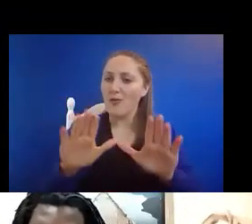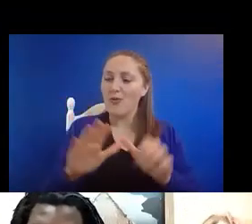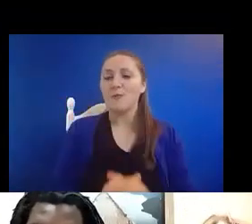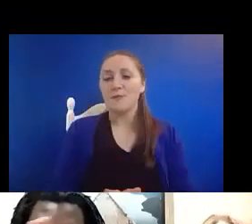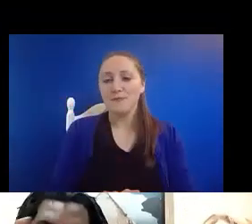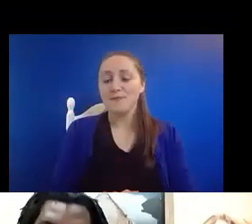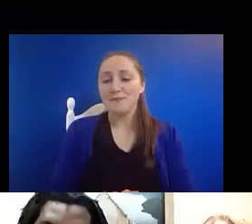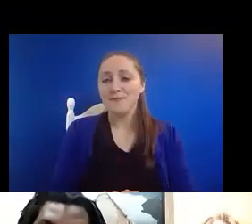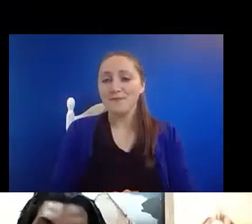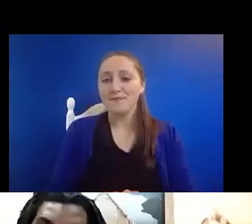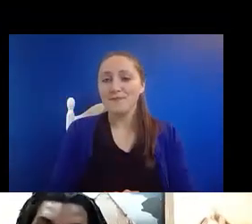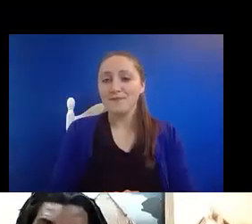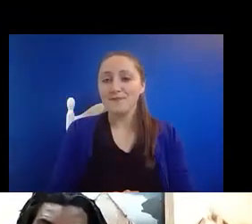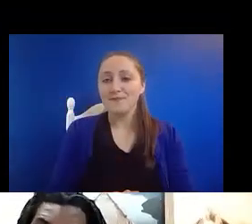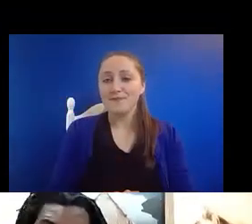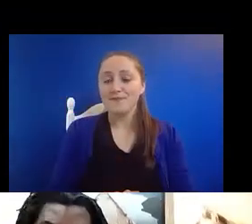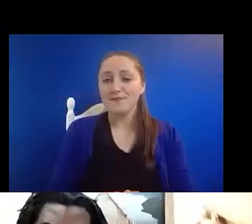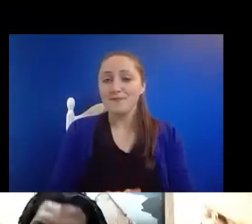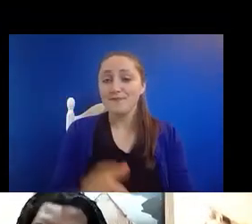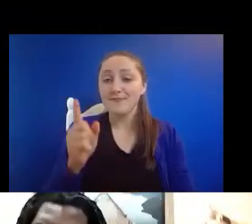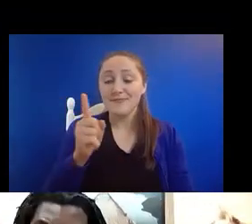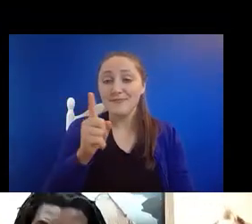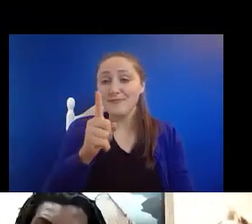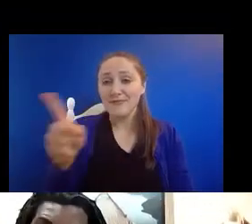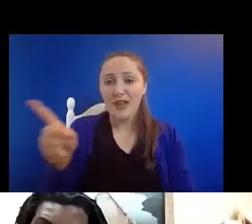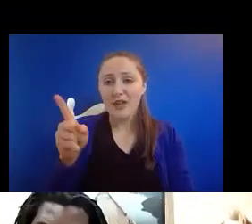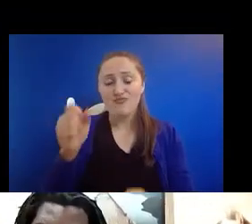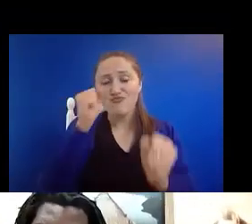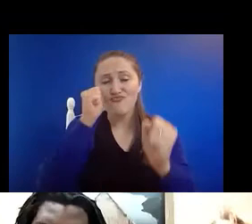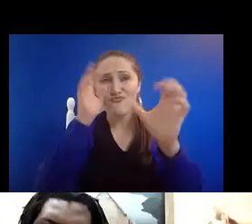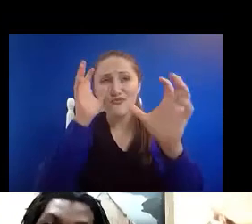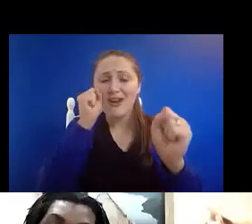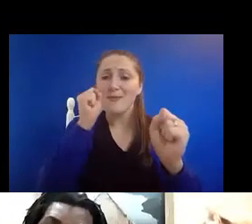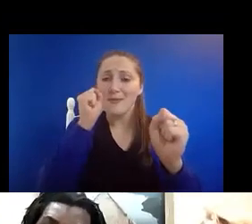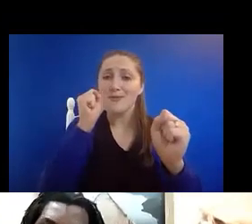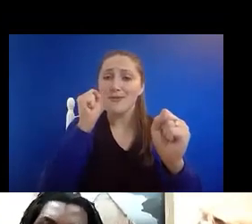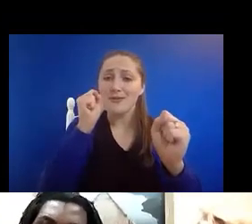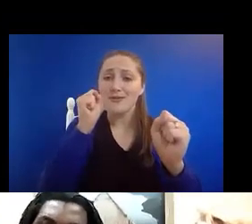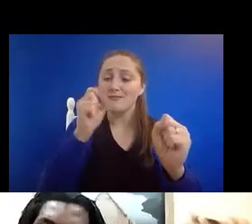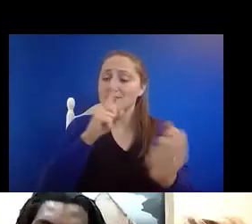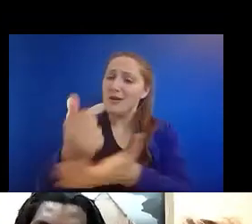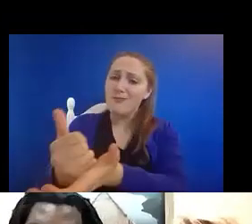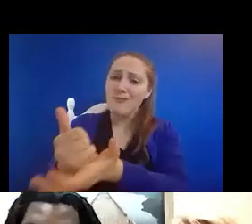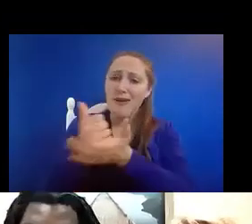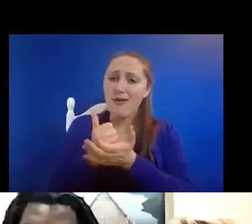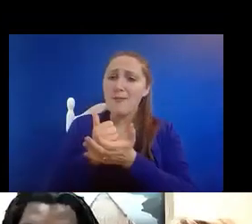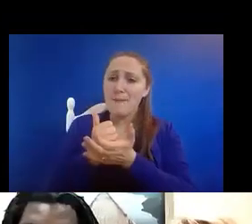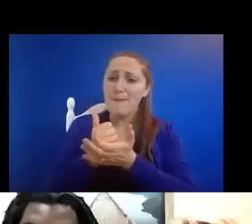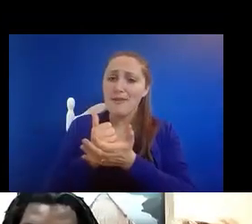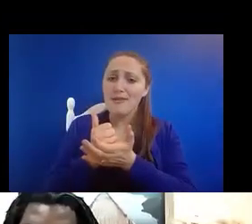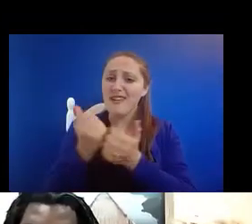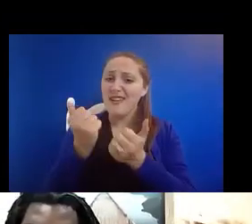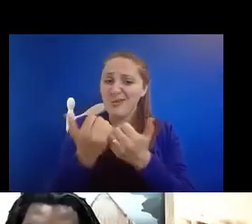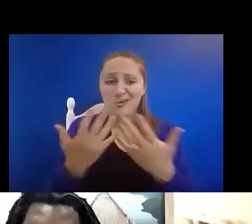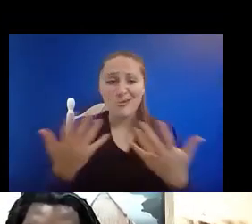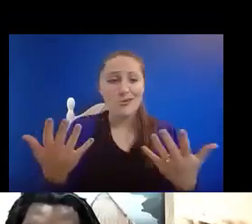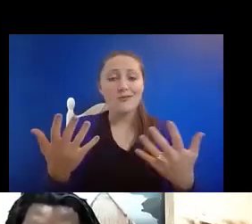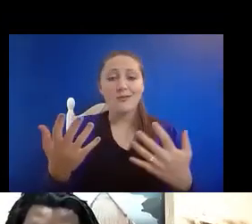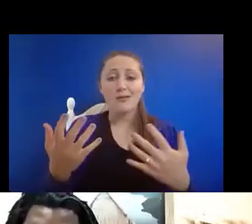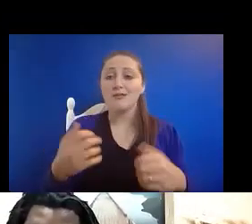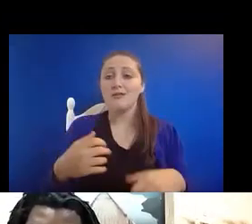So they were incredible. They helped me everything up there. They get the first.